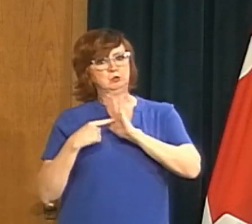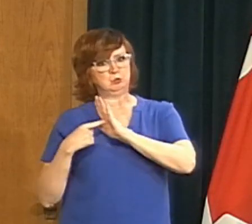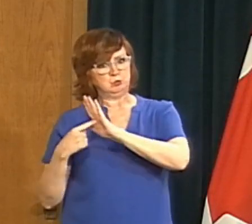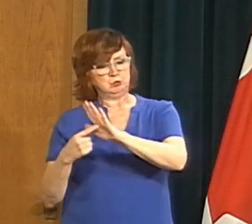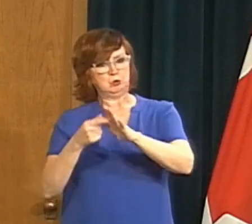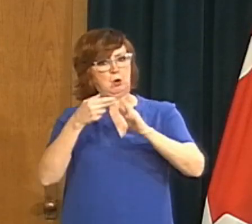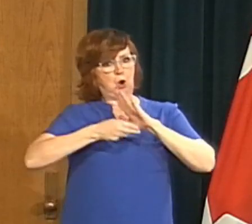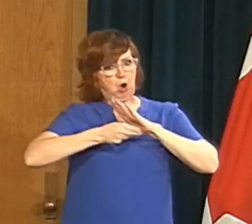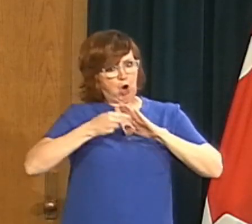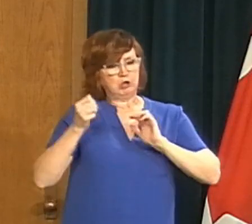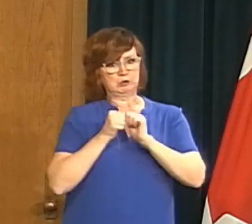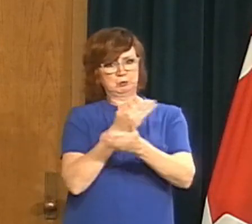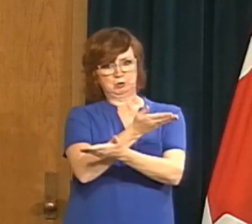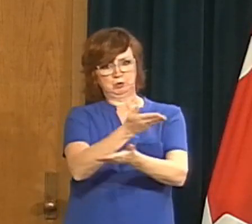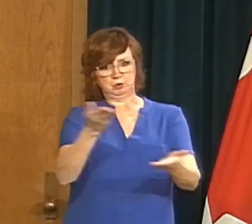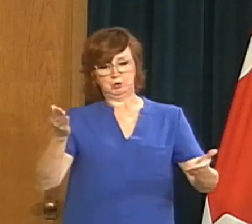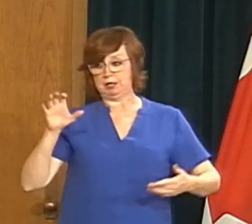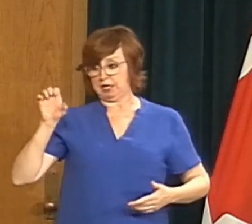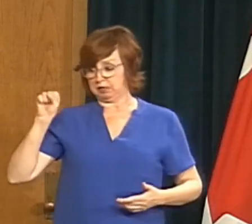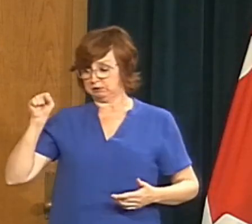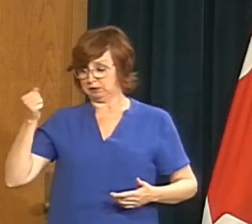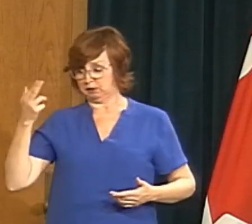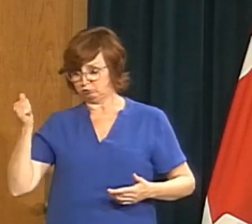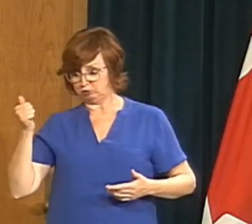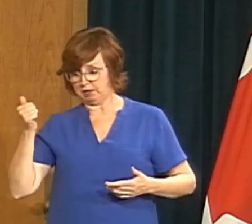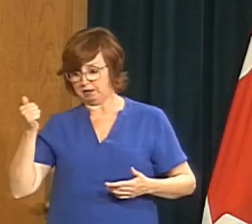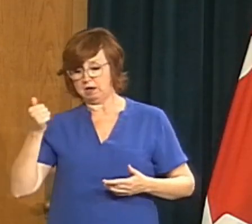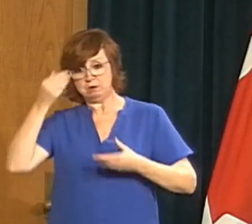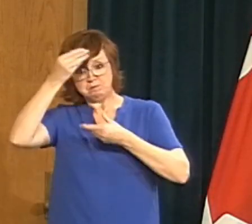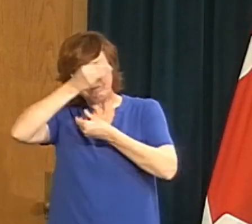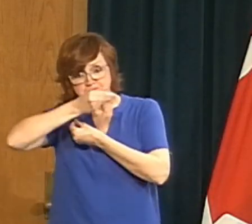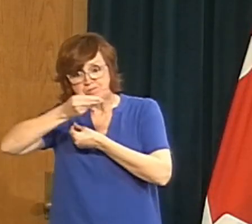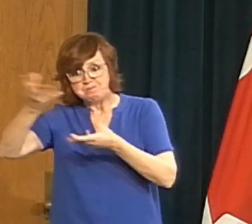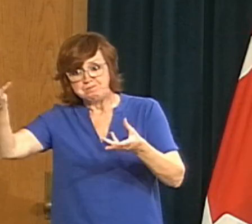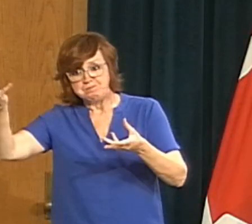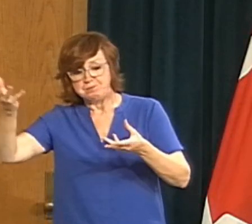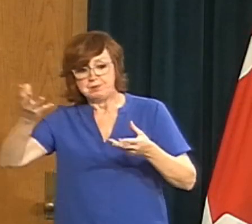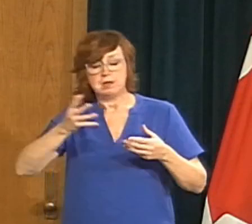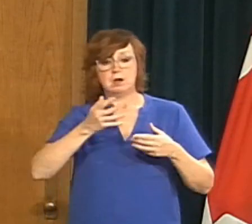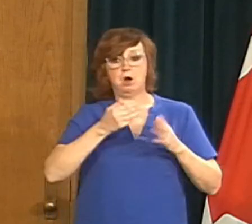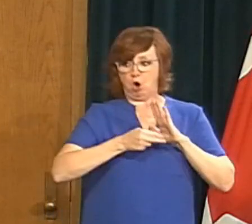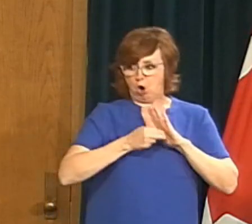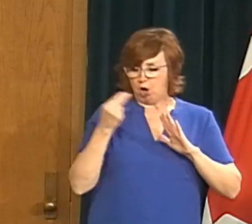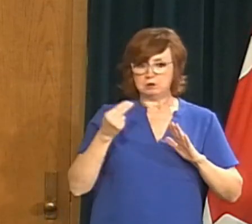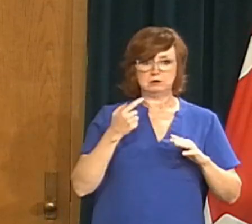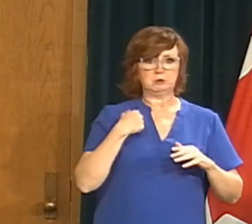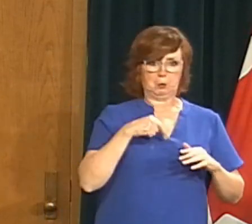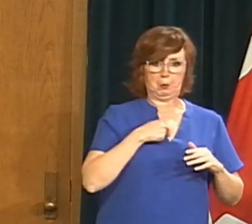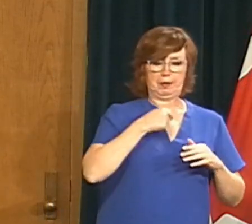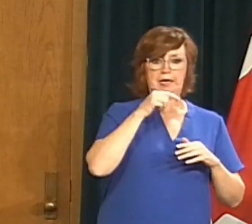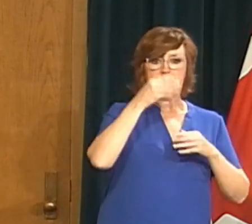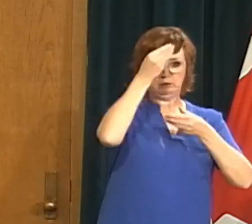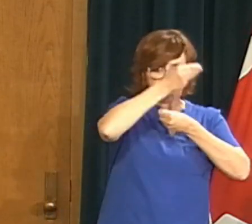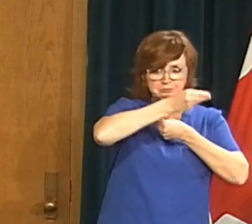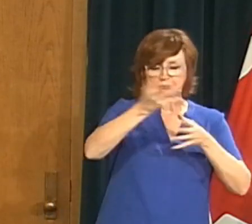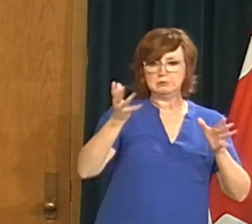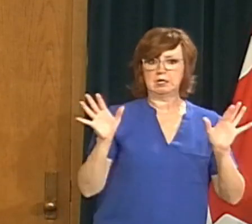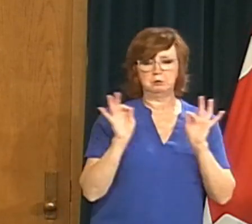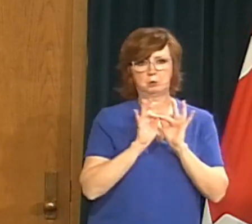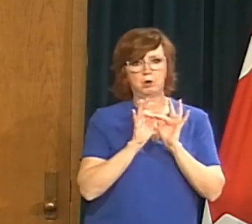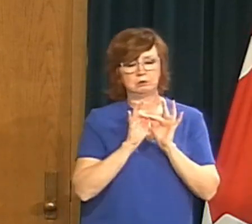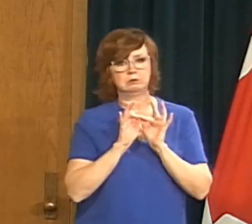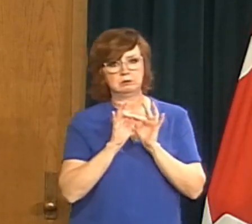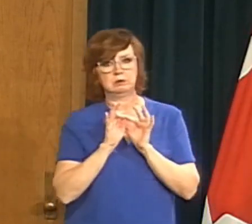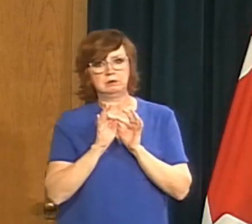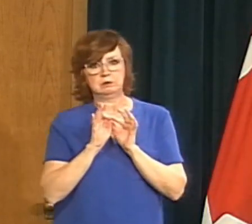Authority, to be as transparent as possible with the people of this province. In particular, now that we are beyond 1 and maybe 2